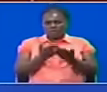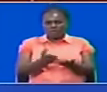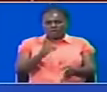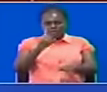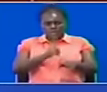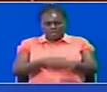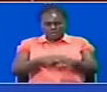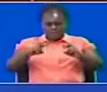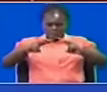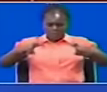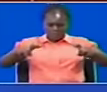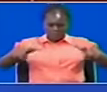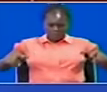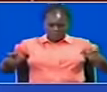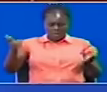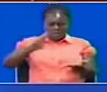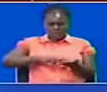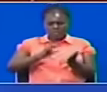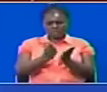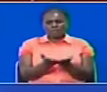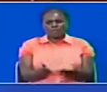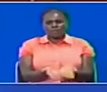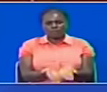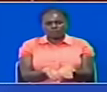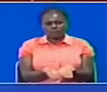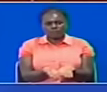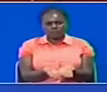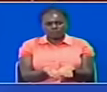the inspection of the register.